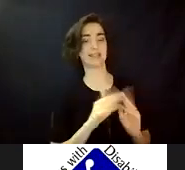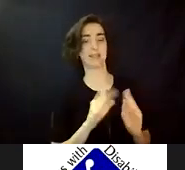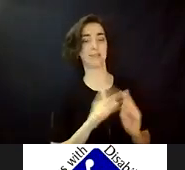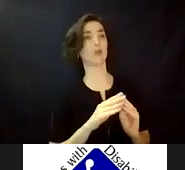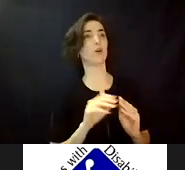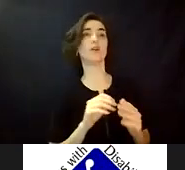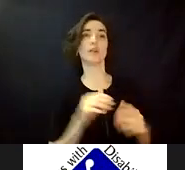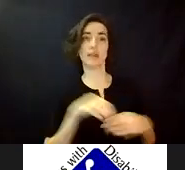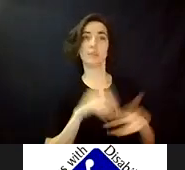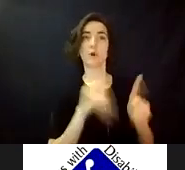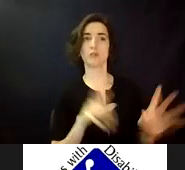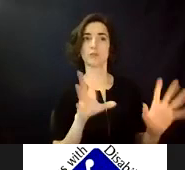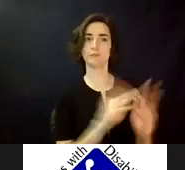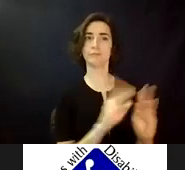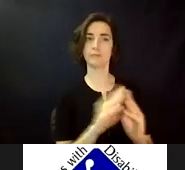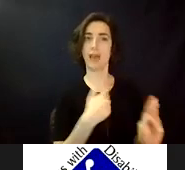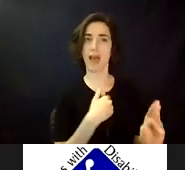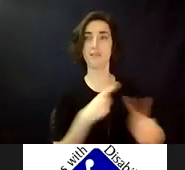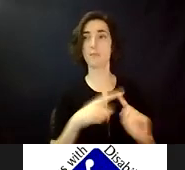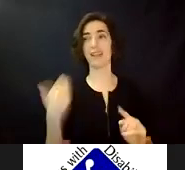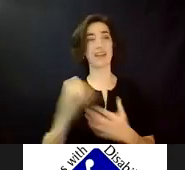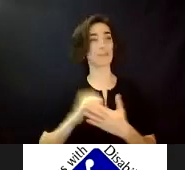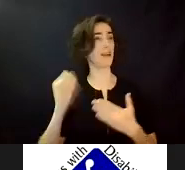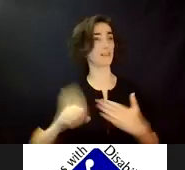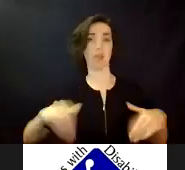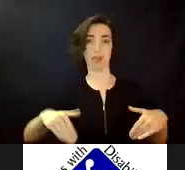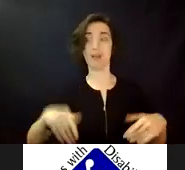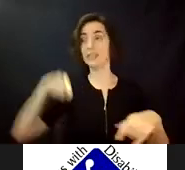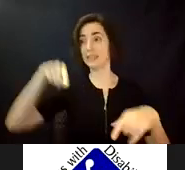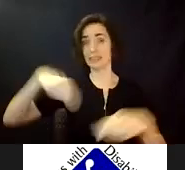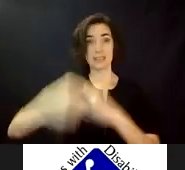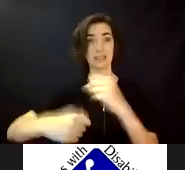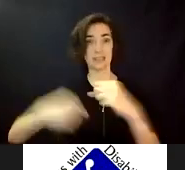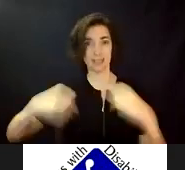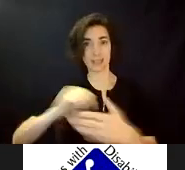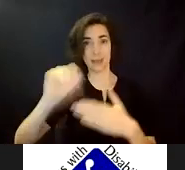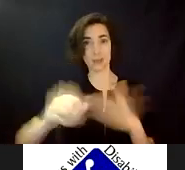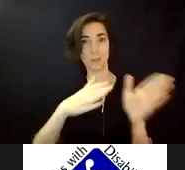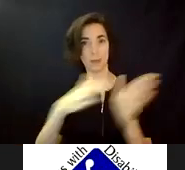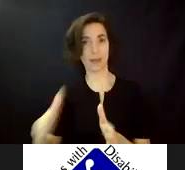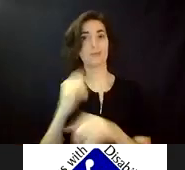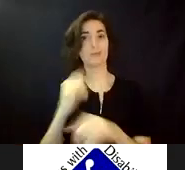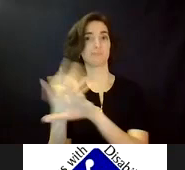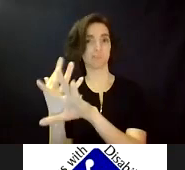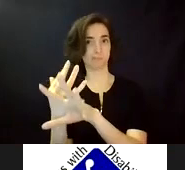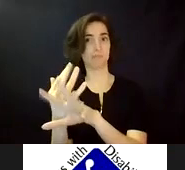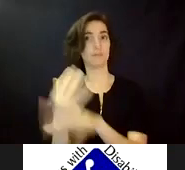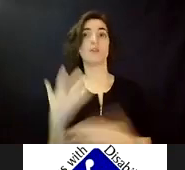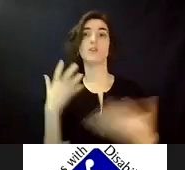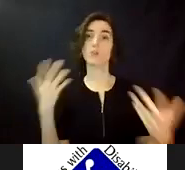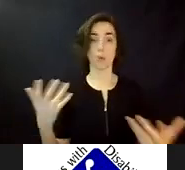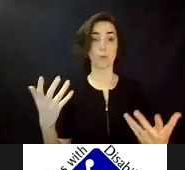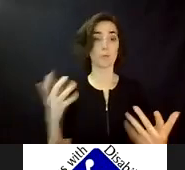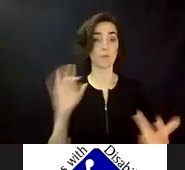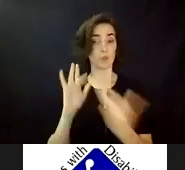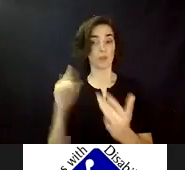semester, but we are looking to do those this semester with Zoom. So Facebook is